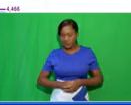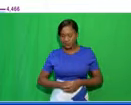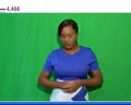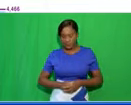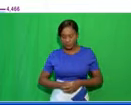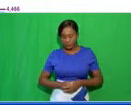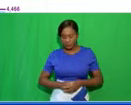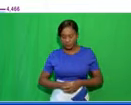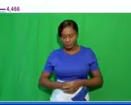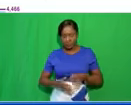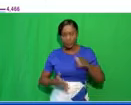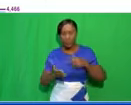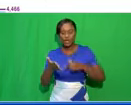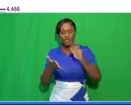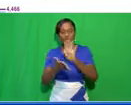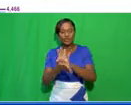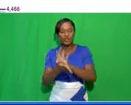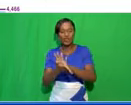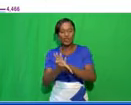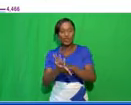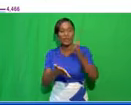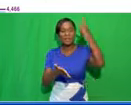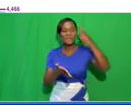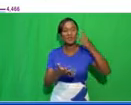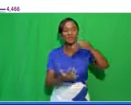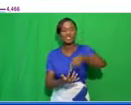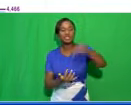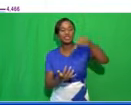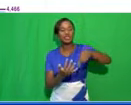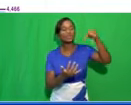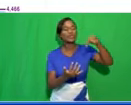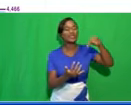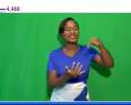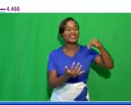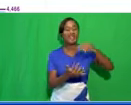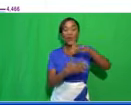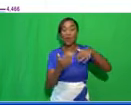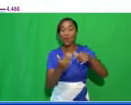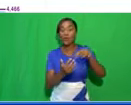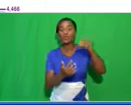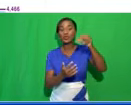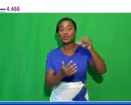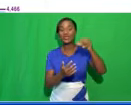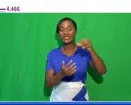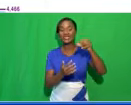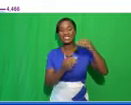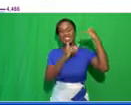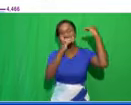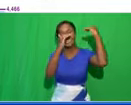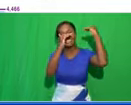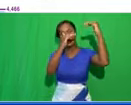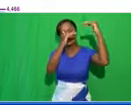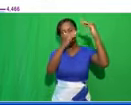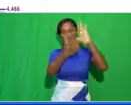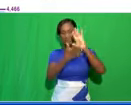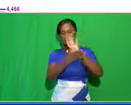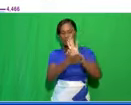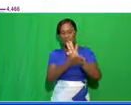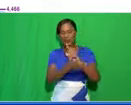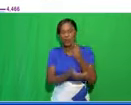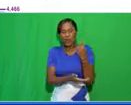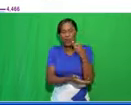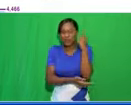what schools do people choose? Well, as I mentioned, they all choose the traditional plus, right? And the only government